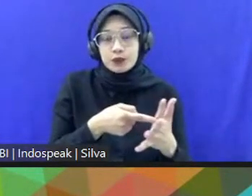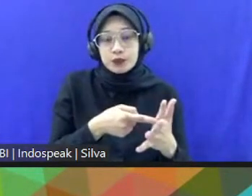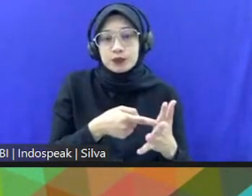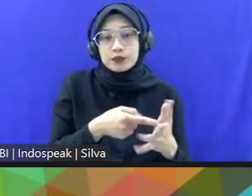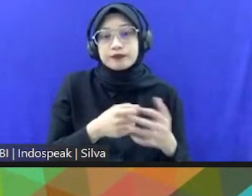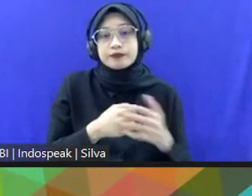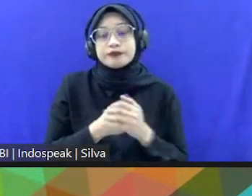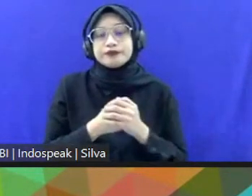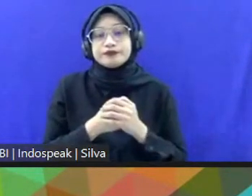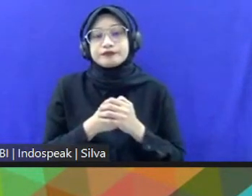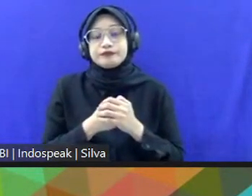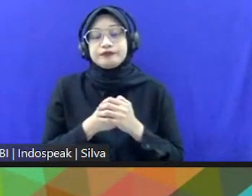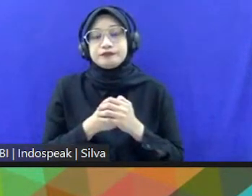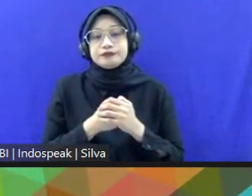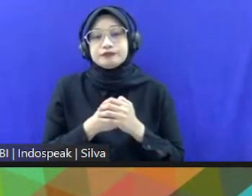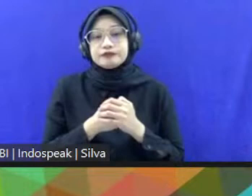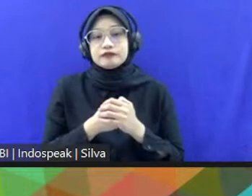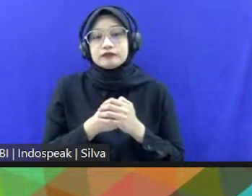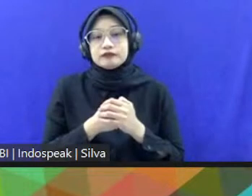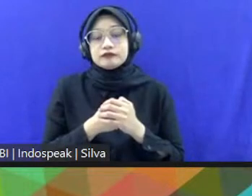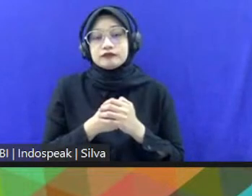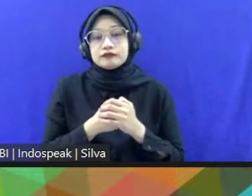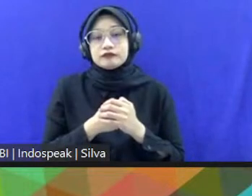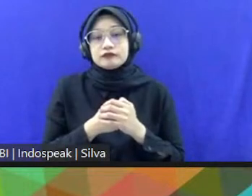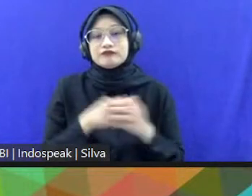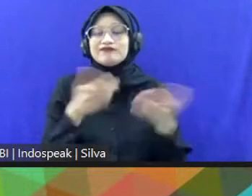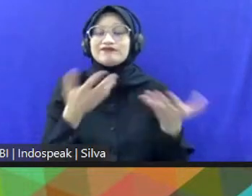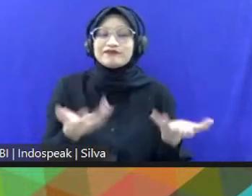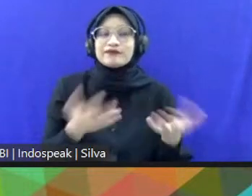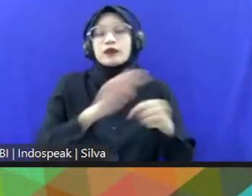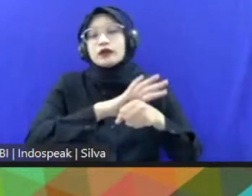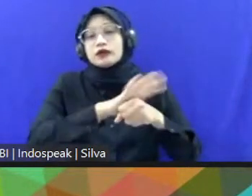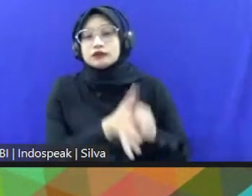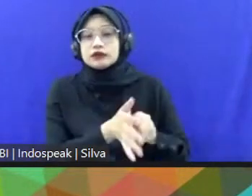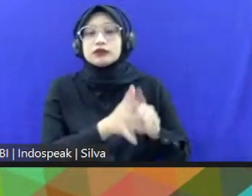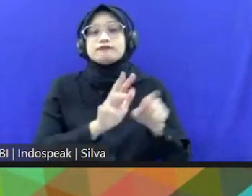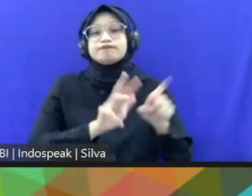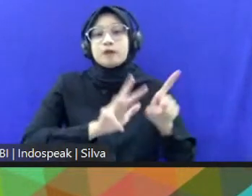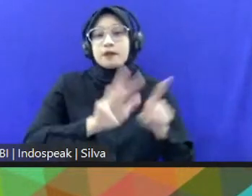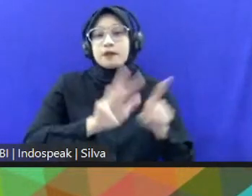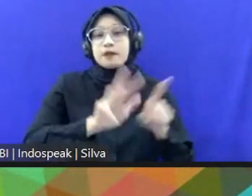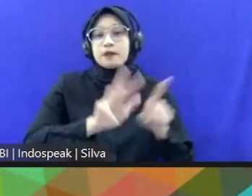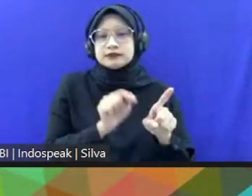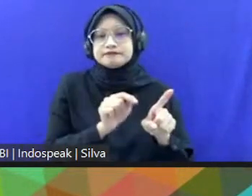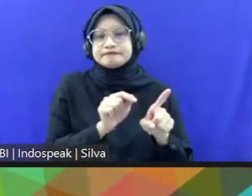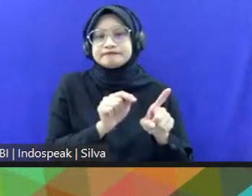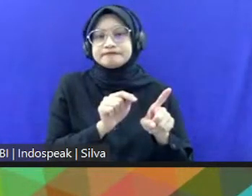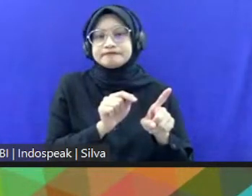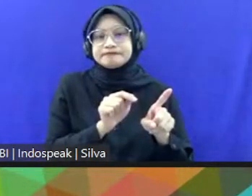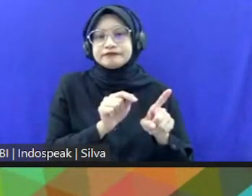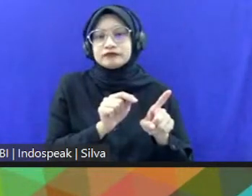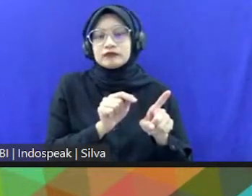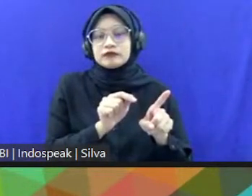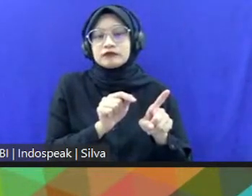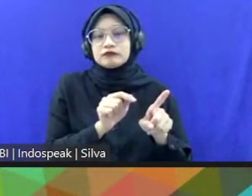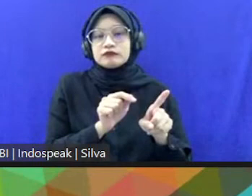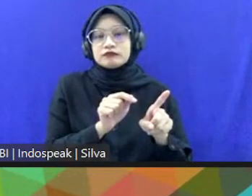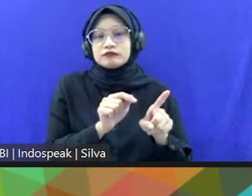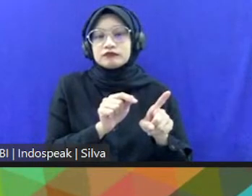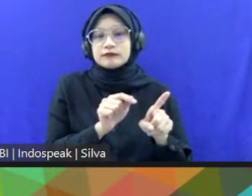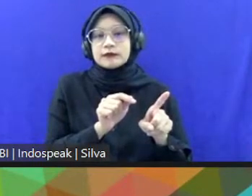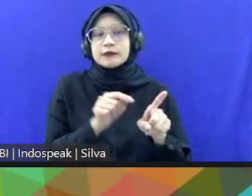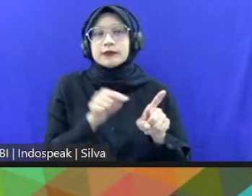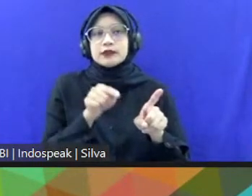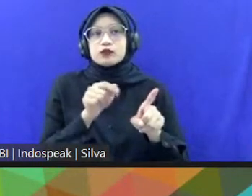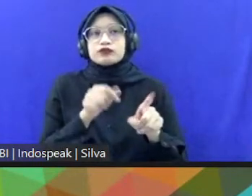December. So the COVID-19 actually is heavily affected by the image.